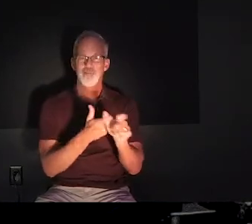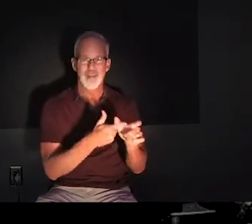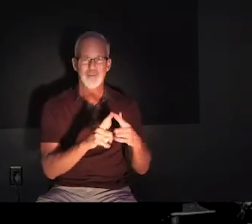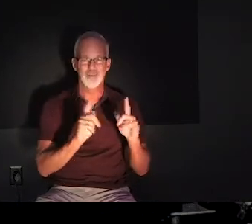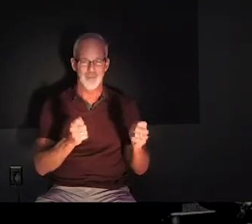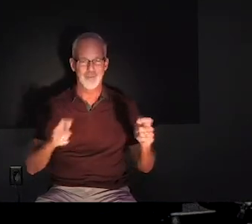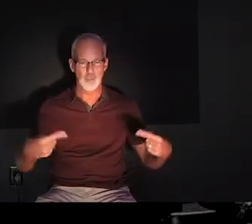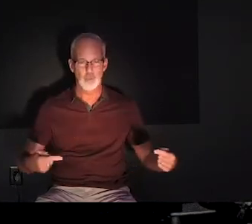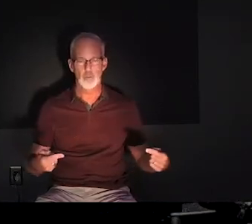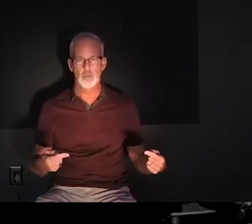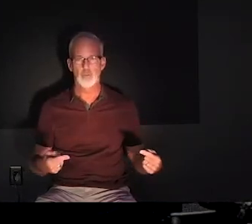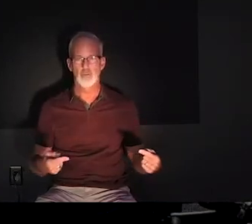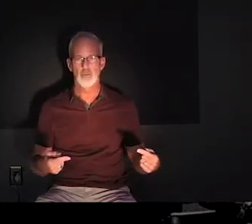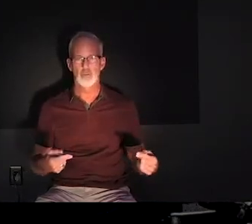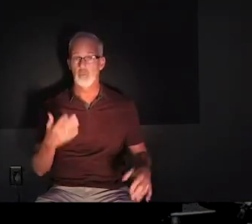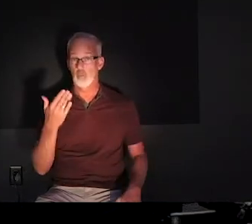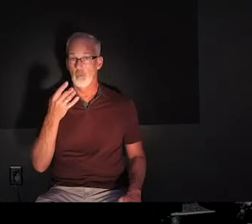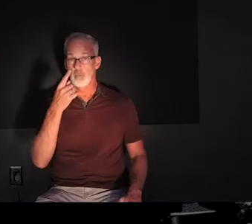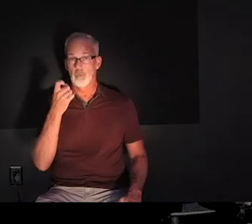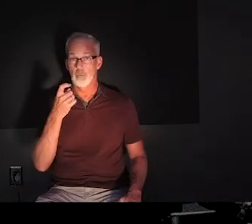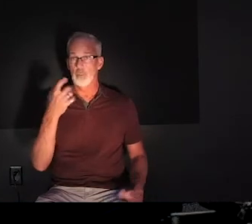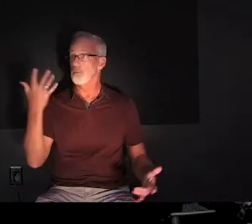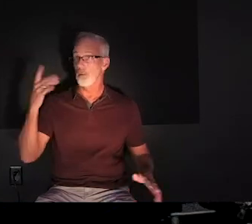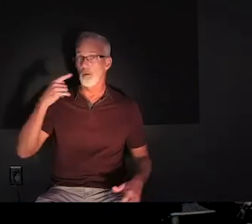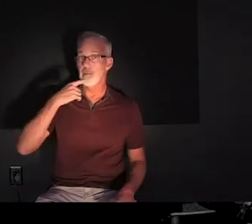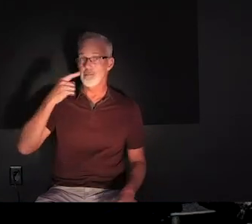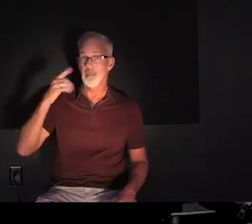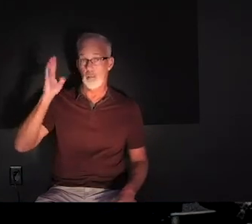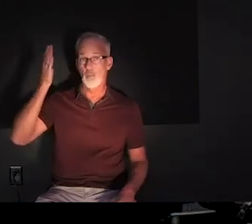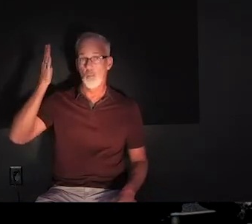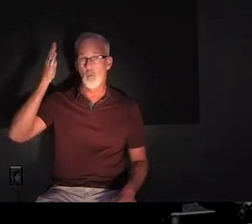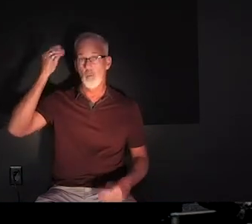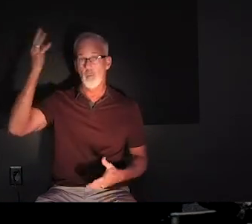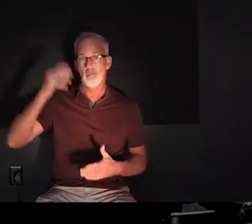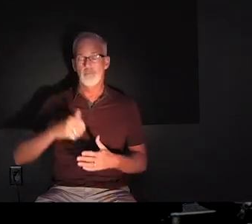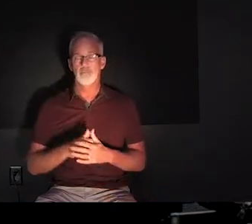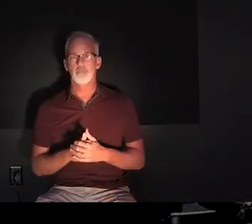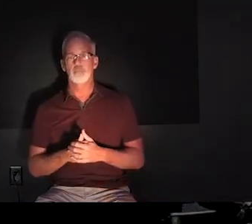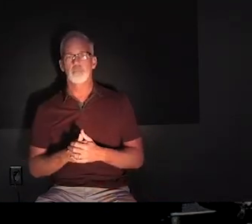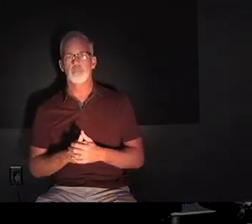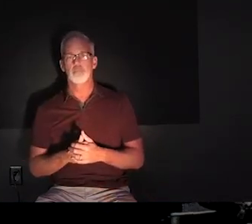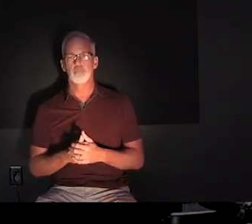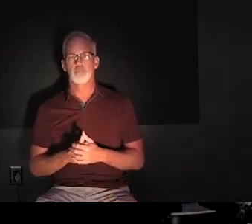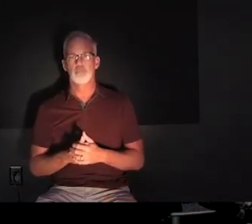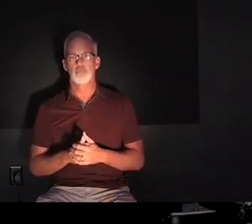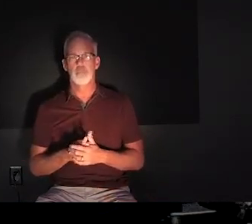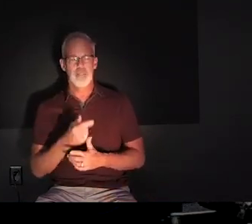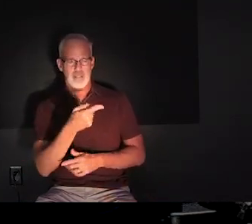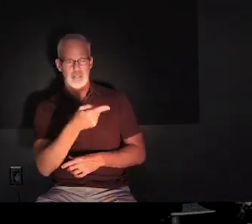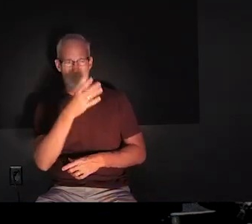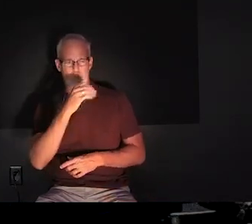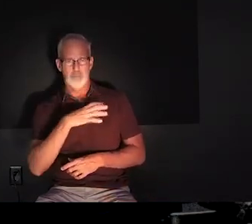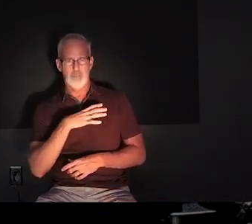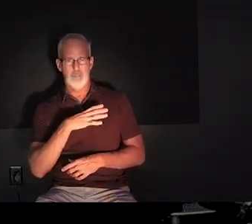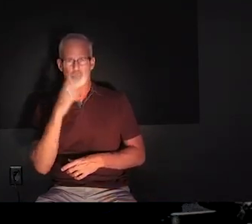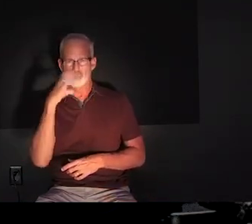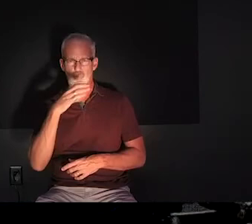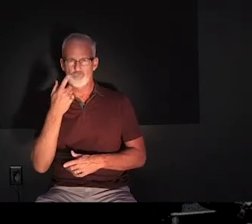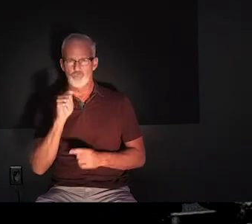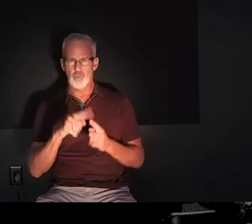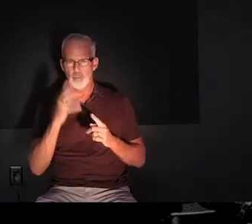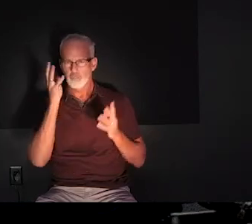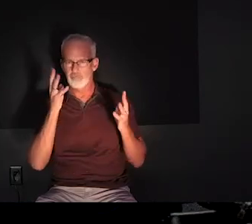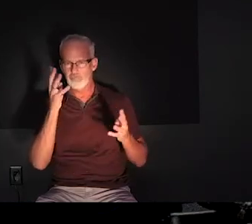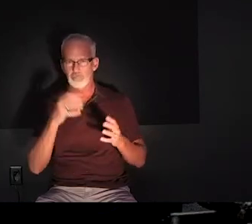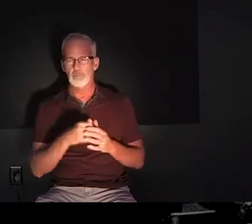chariot. Why? Because his yes was already on the table. The eunuch is searching, trying to figure it out.